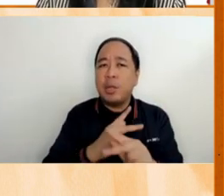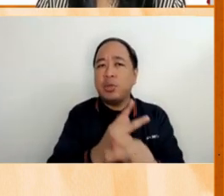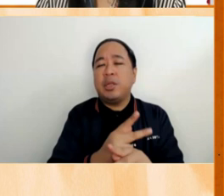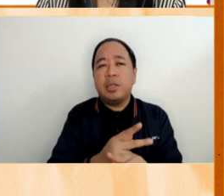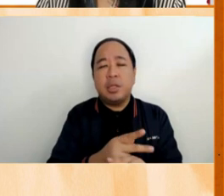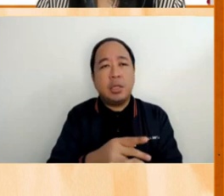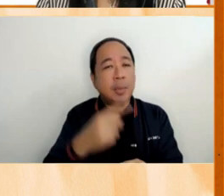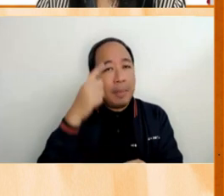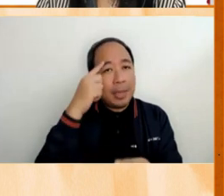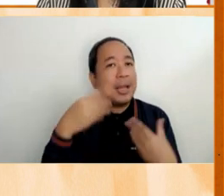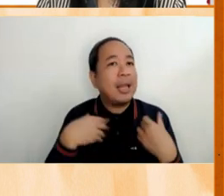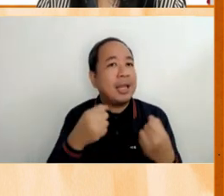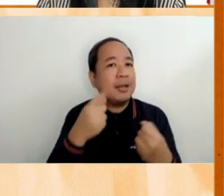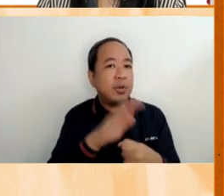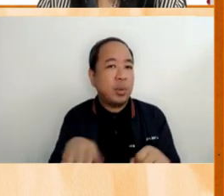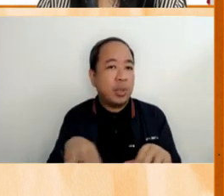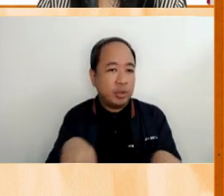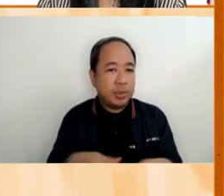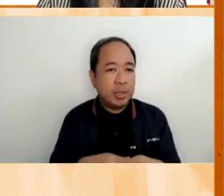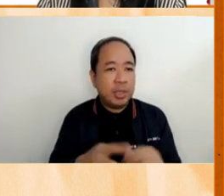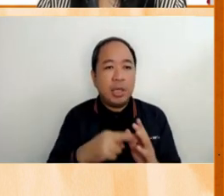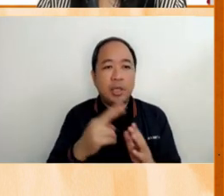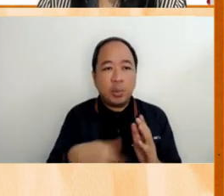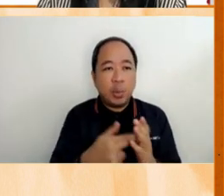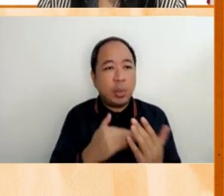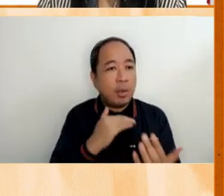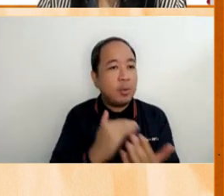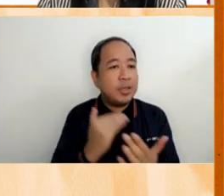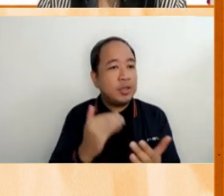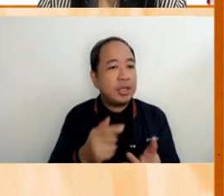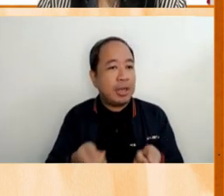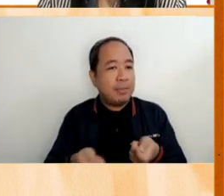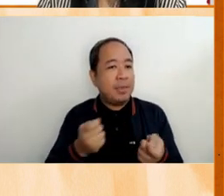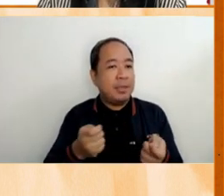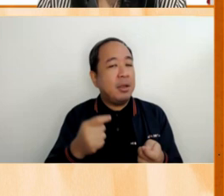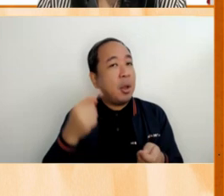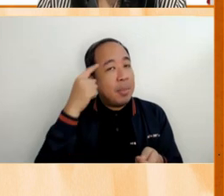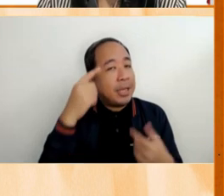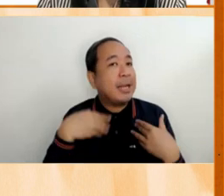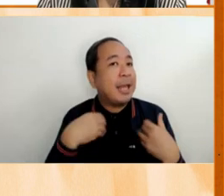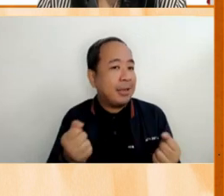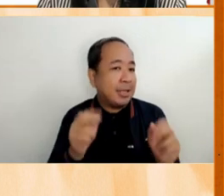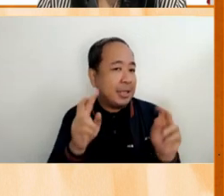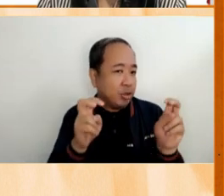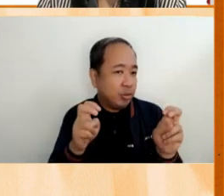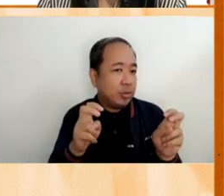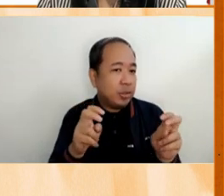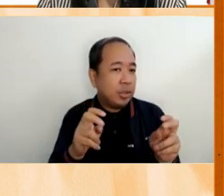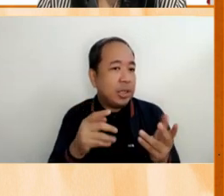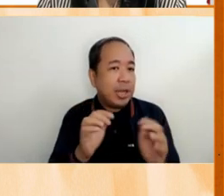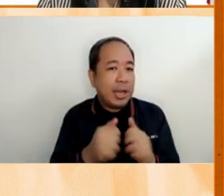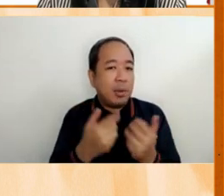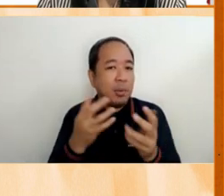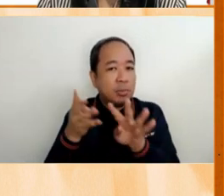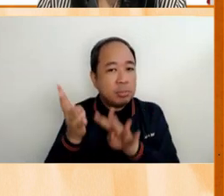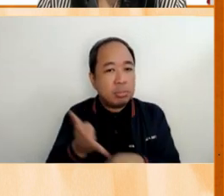The role of the physician in the prevention and management of mental health issues will be cascaded to the